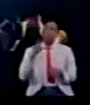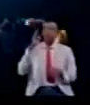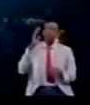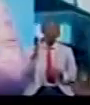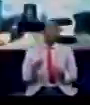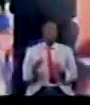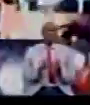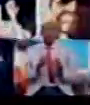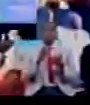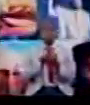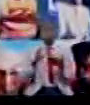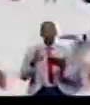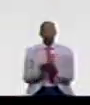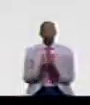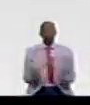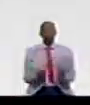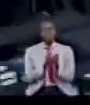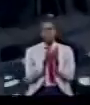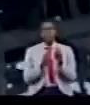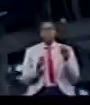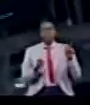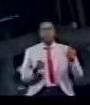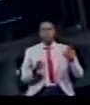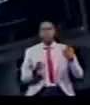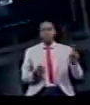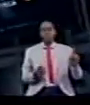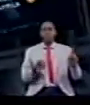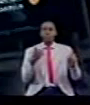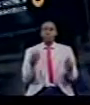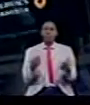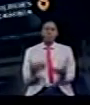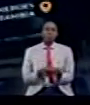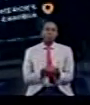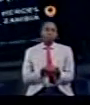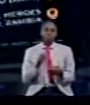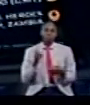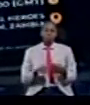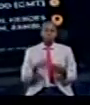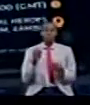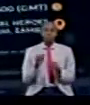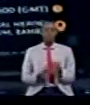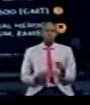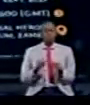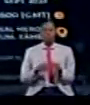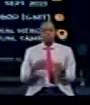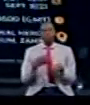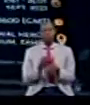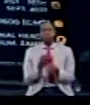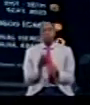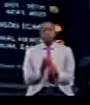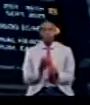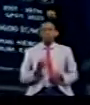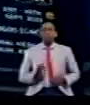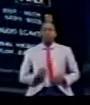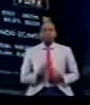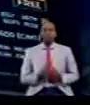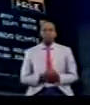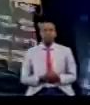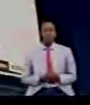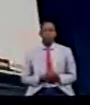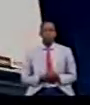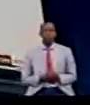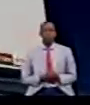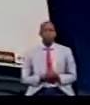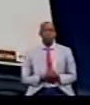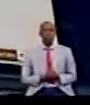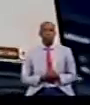Jesus. Every one of them, they are covered, including ourselves. We ourselves, we are covered by the power in the blood of